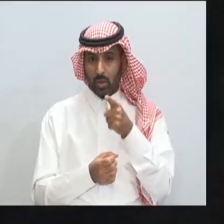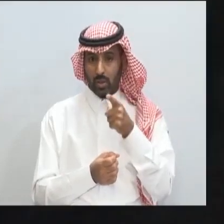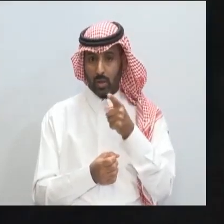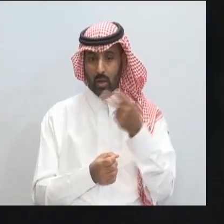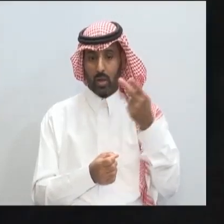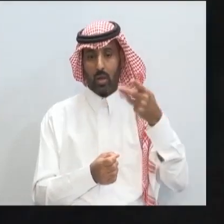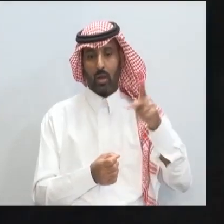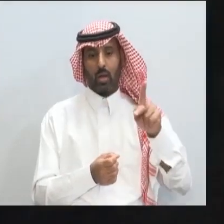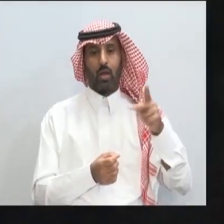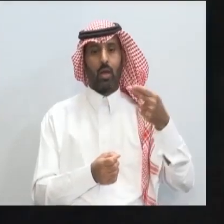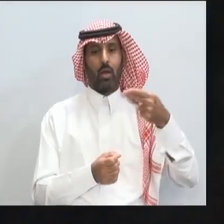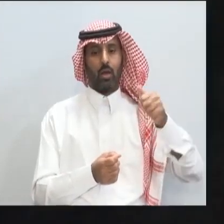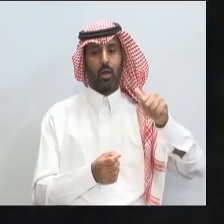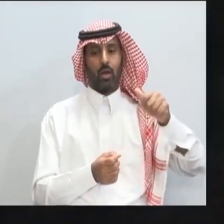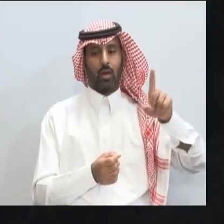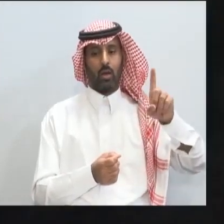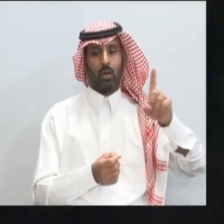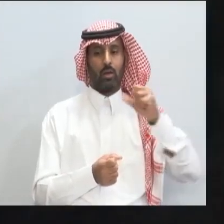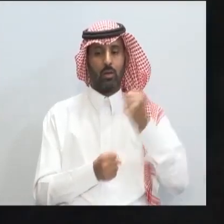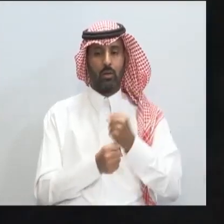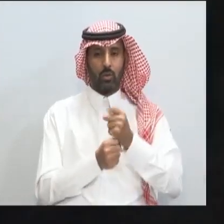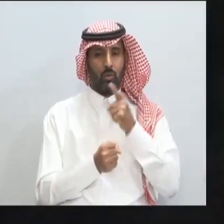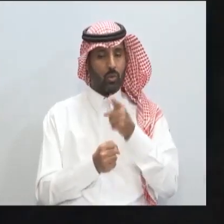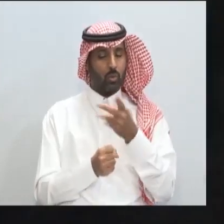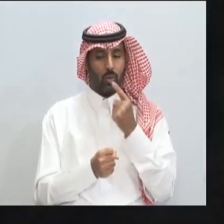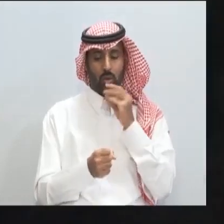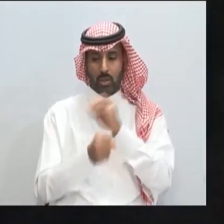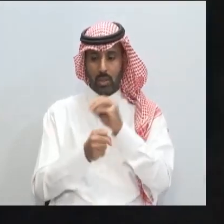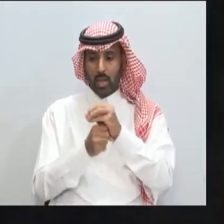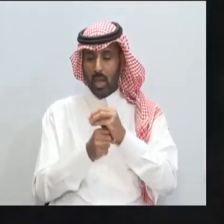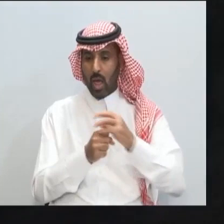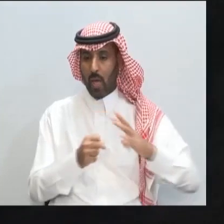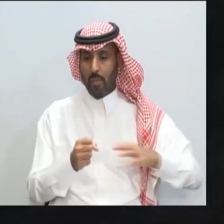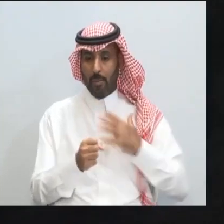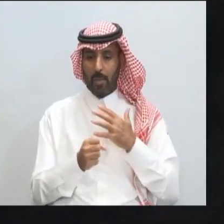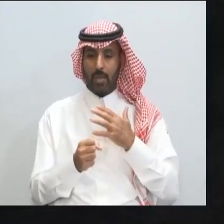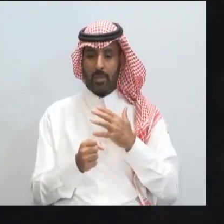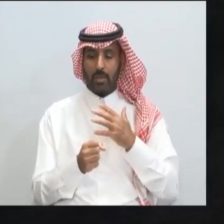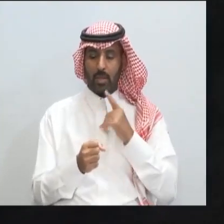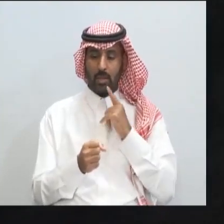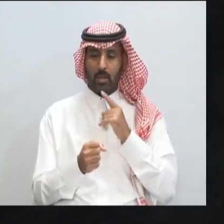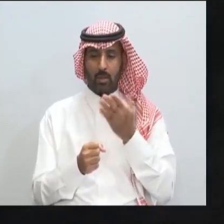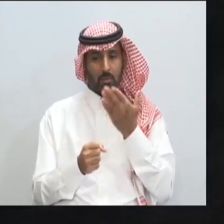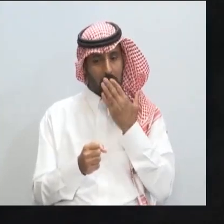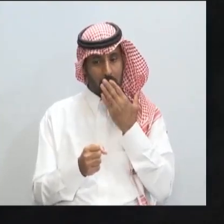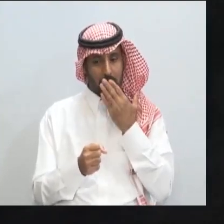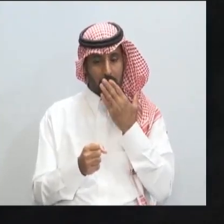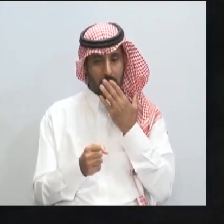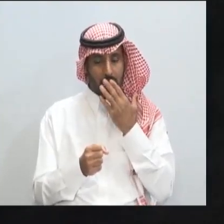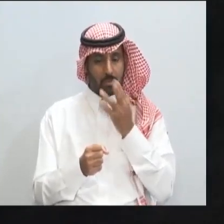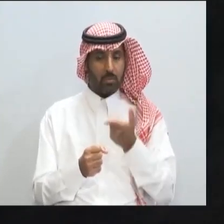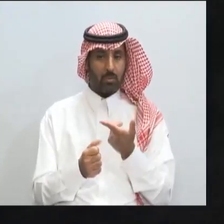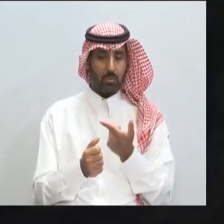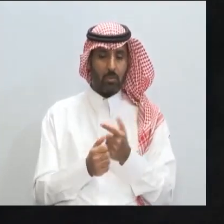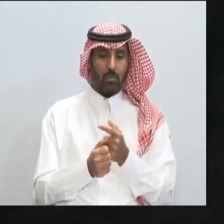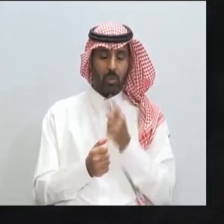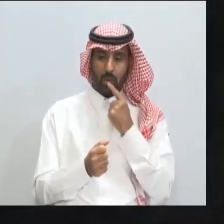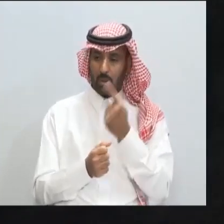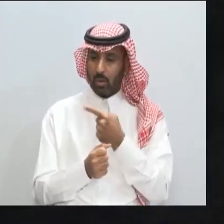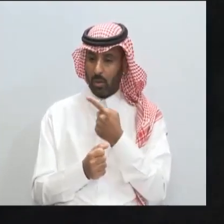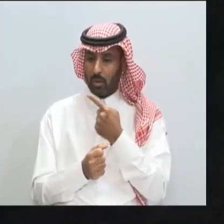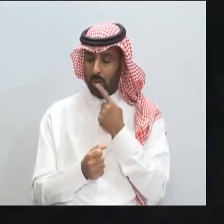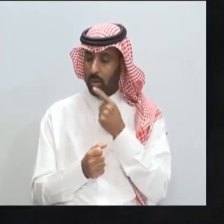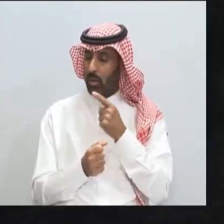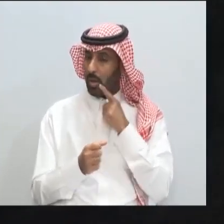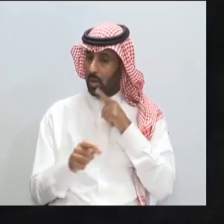This is up to you. What do you think? Will he tell the manager or not? Maybe he will talk to